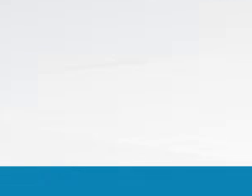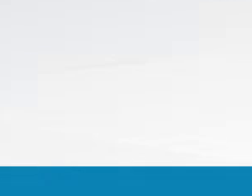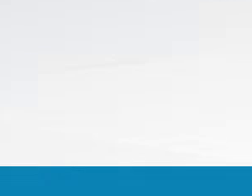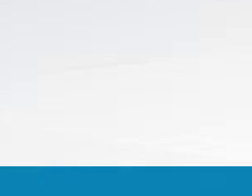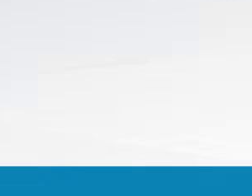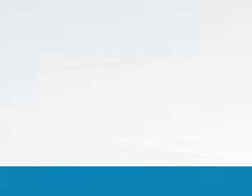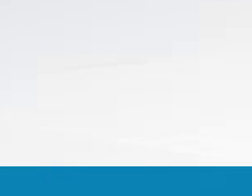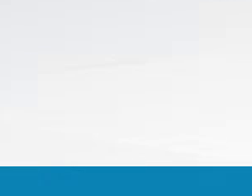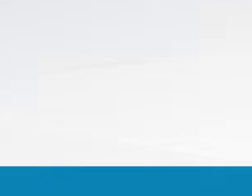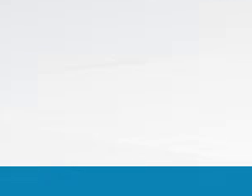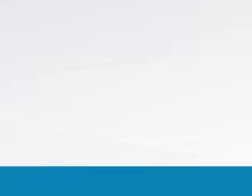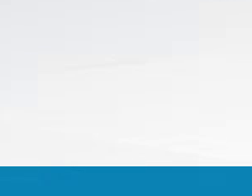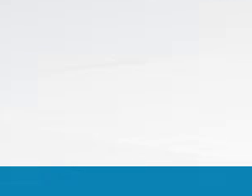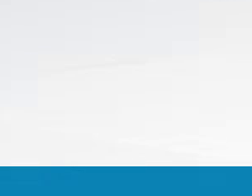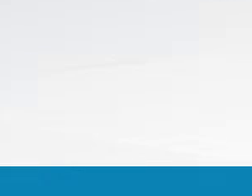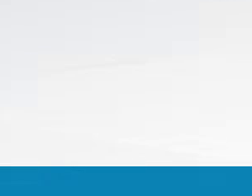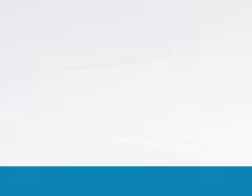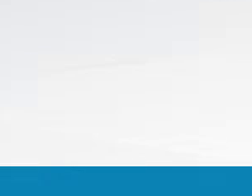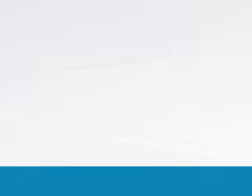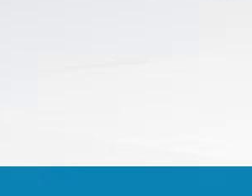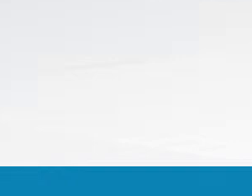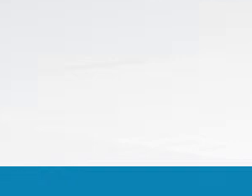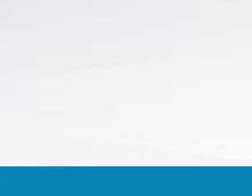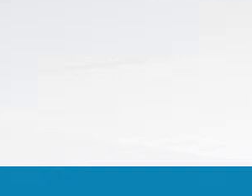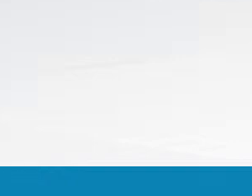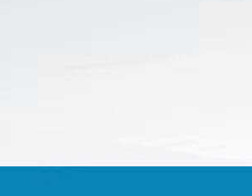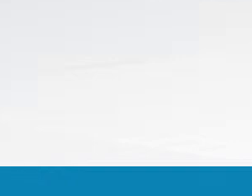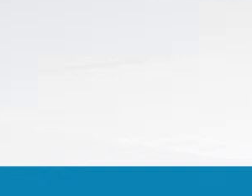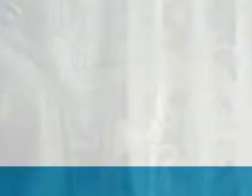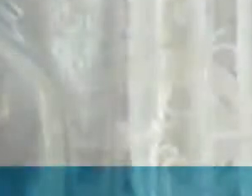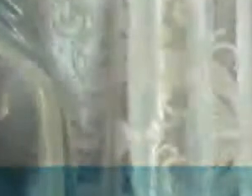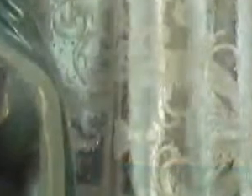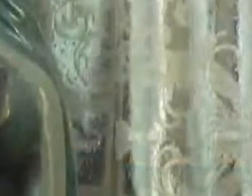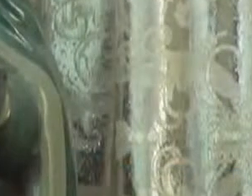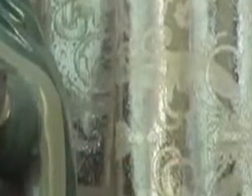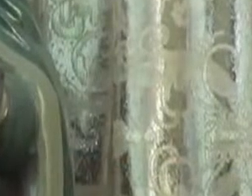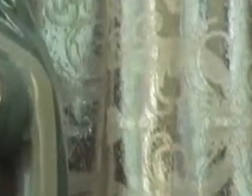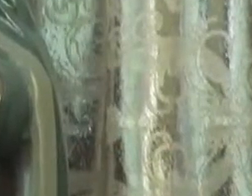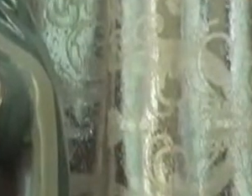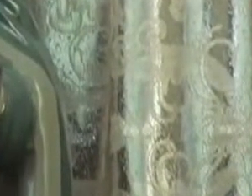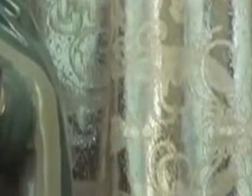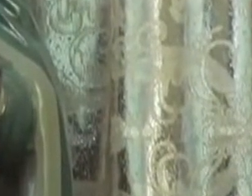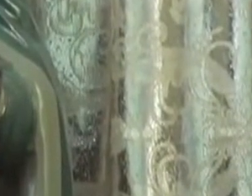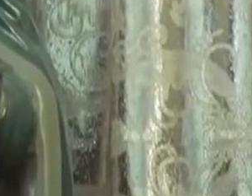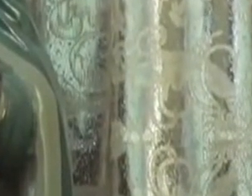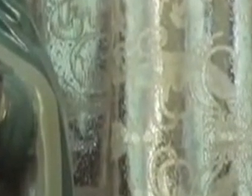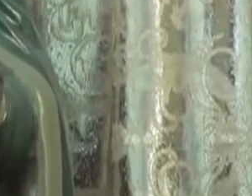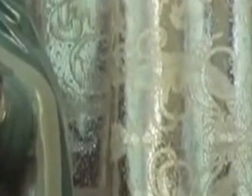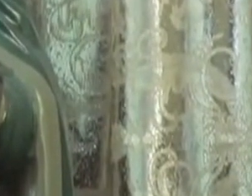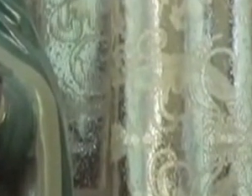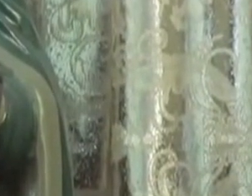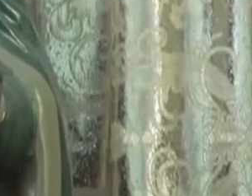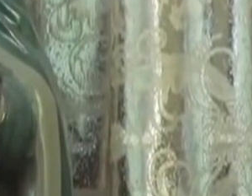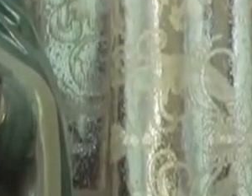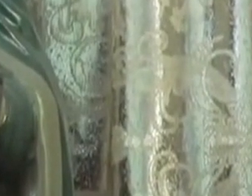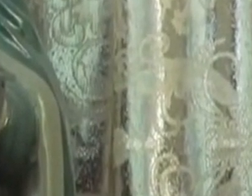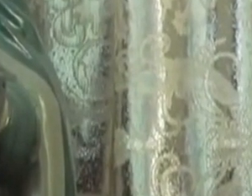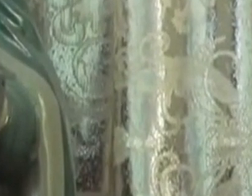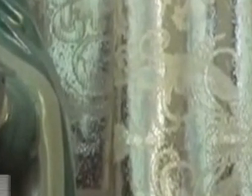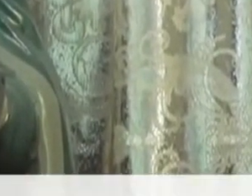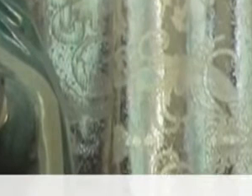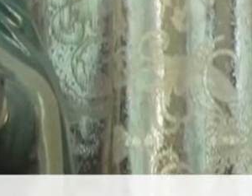ang bungad na awit na pagsisimula sa ating banal na sa pamumuno ng kanyang kabunian, Broderick